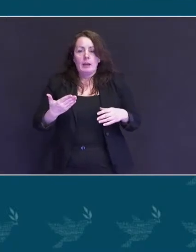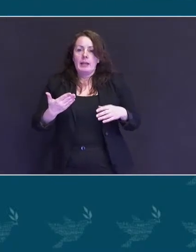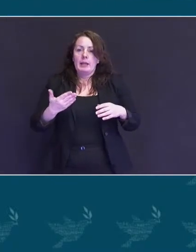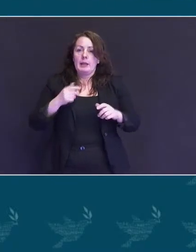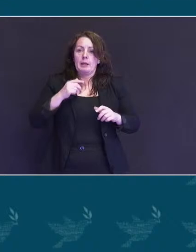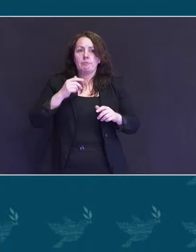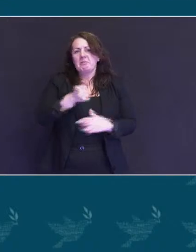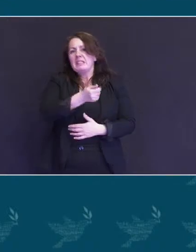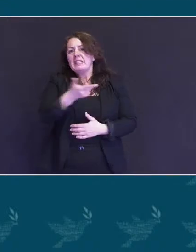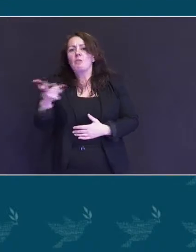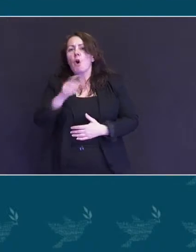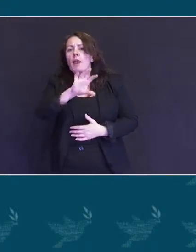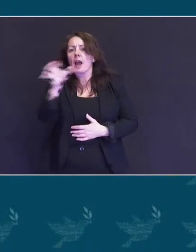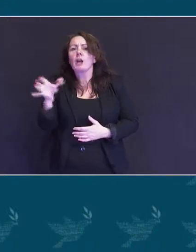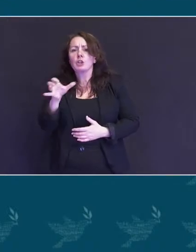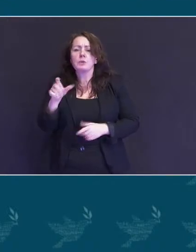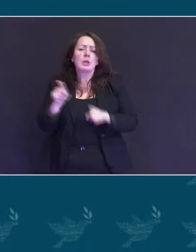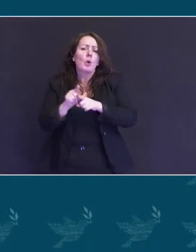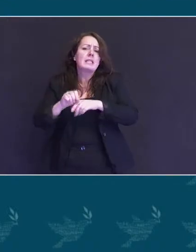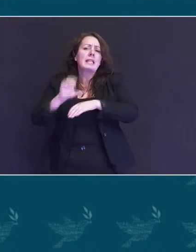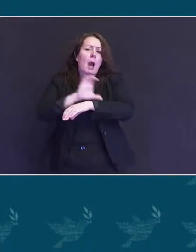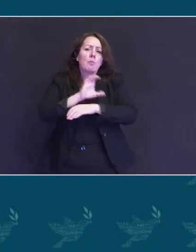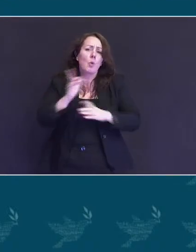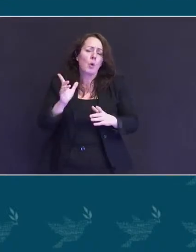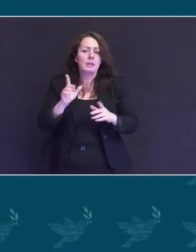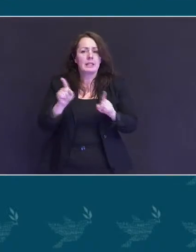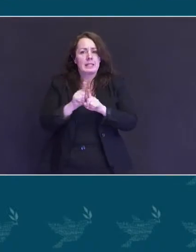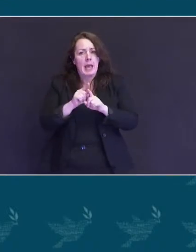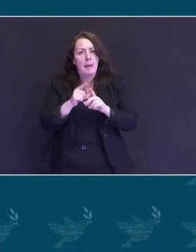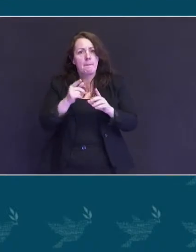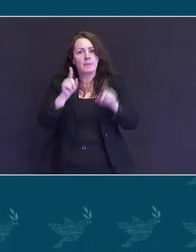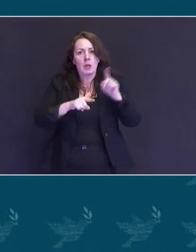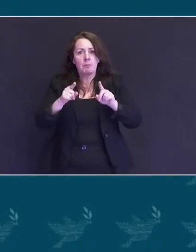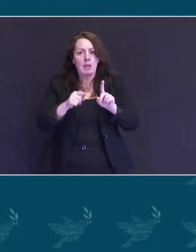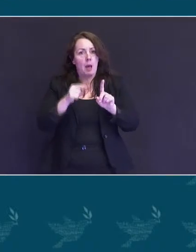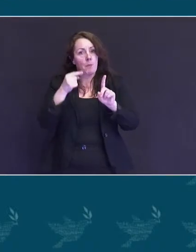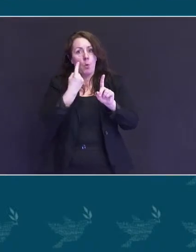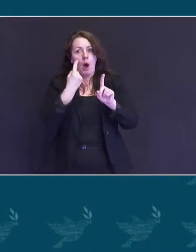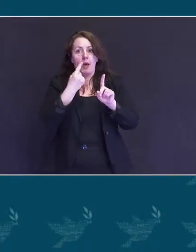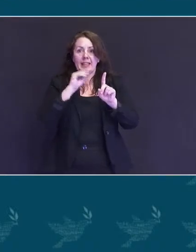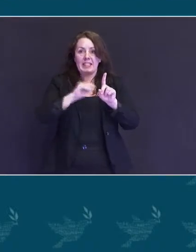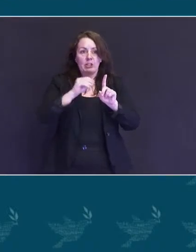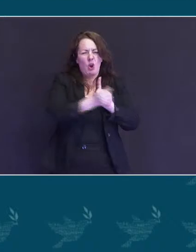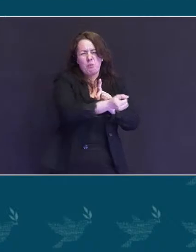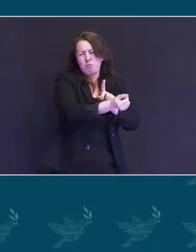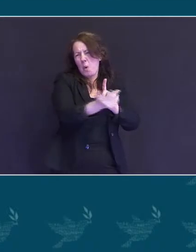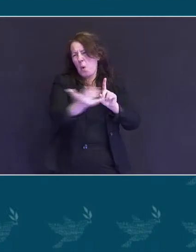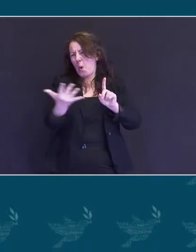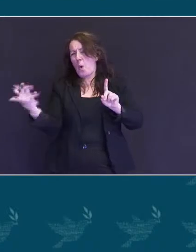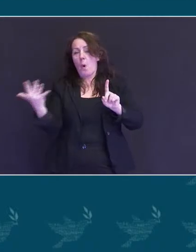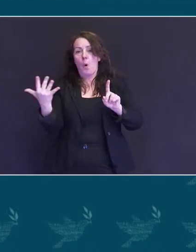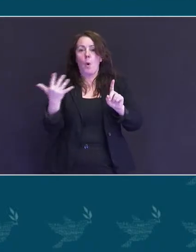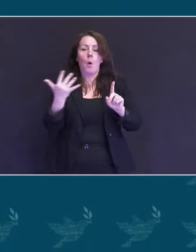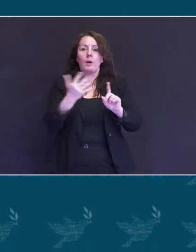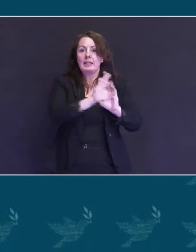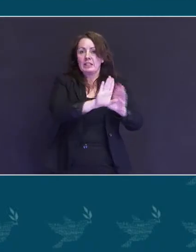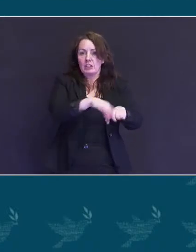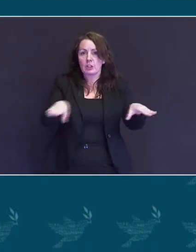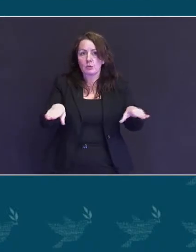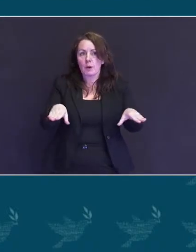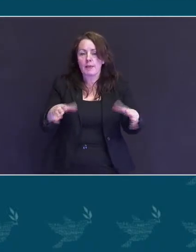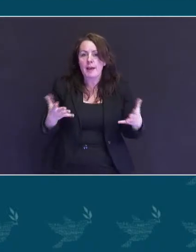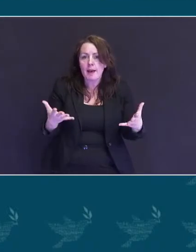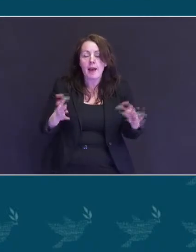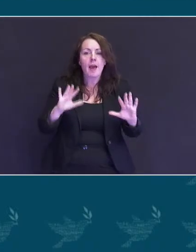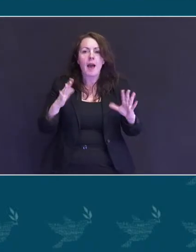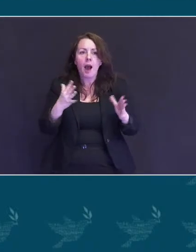per student that is very weak in a number of African countries, and in ours in particular. We